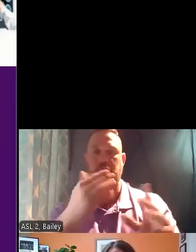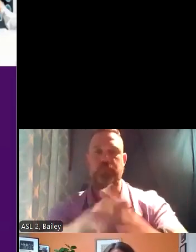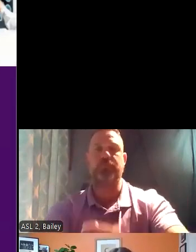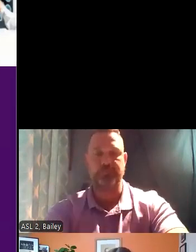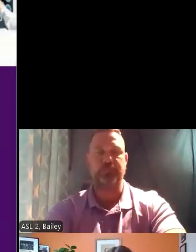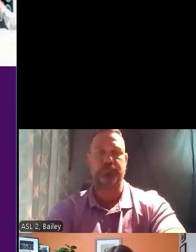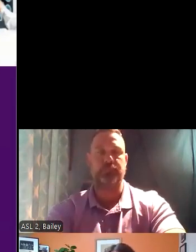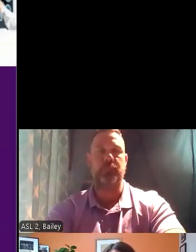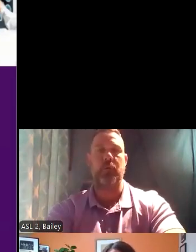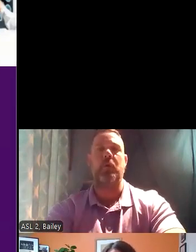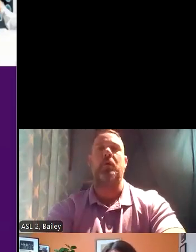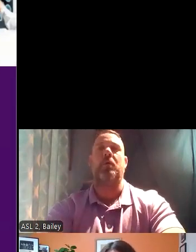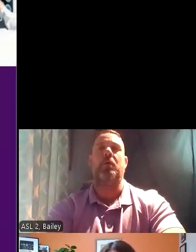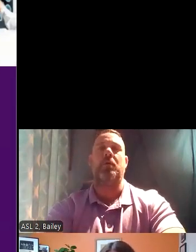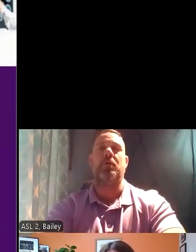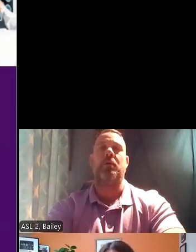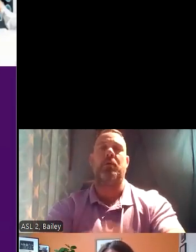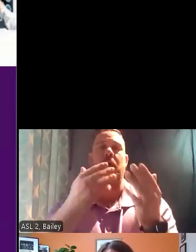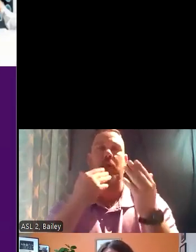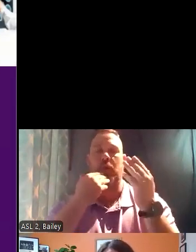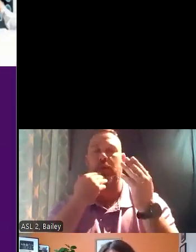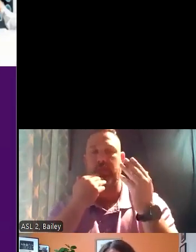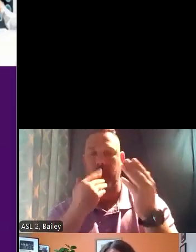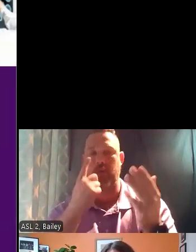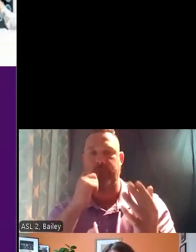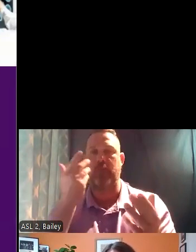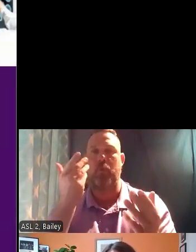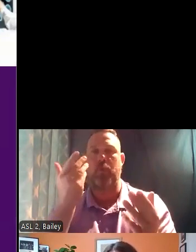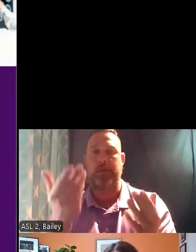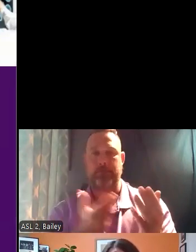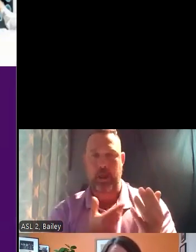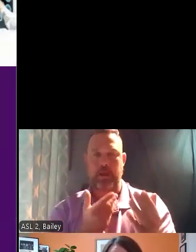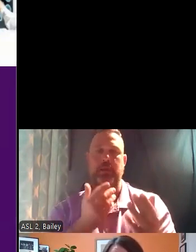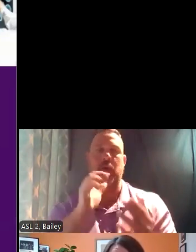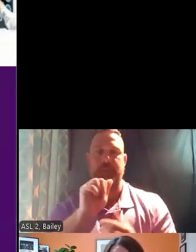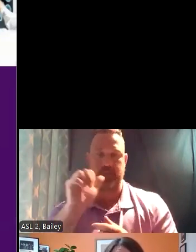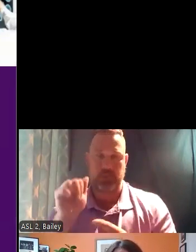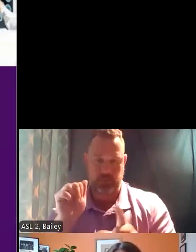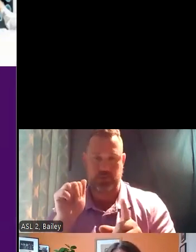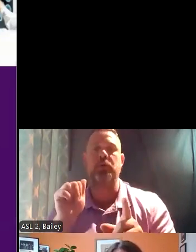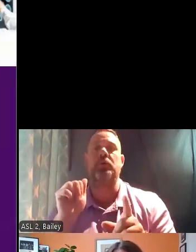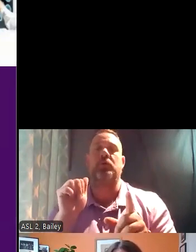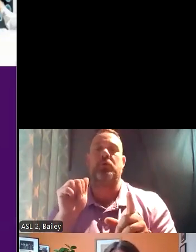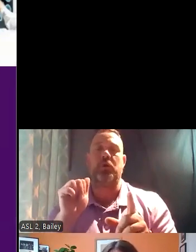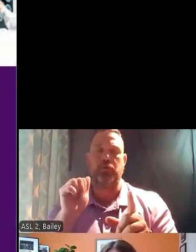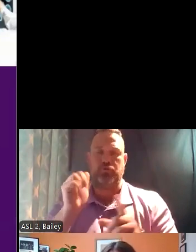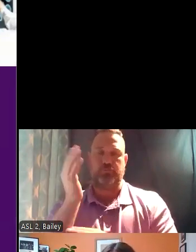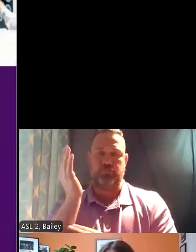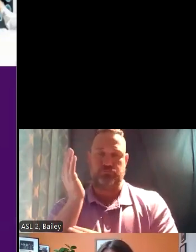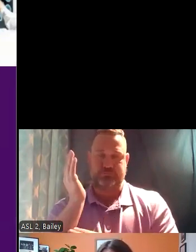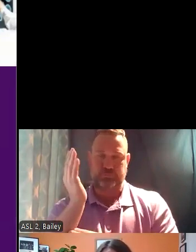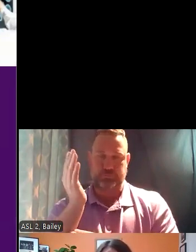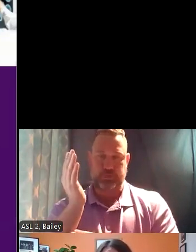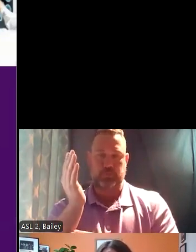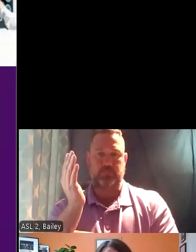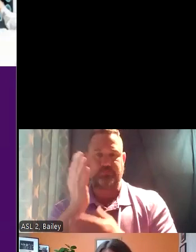right. Well, thank you so much for inviting the Alzheimer's Association in particular to present a little